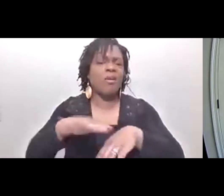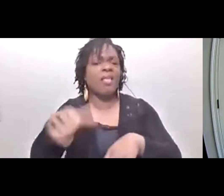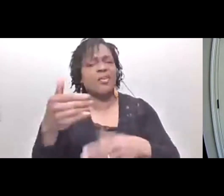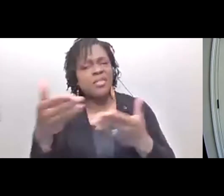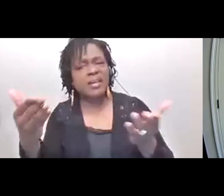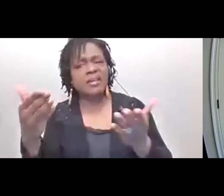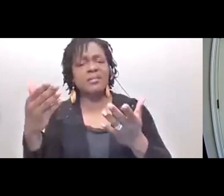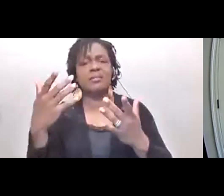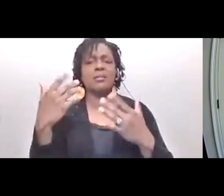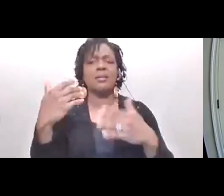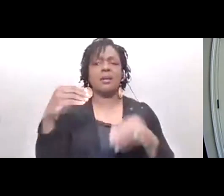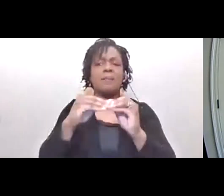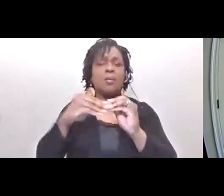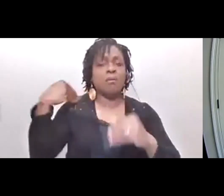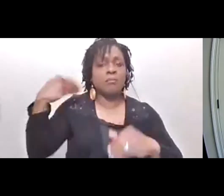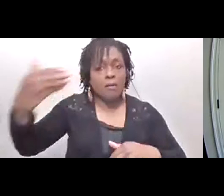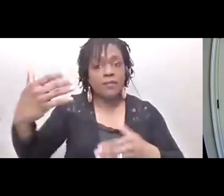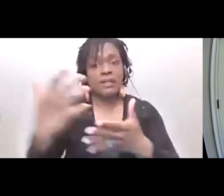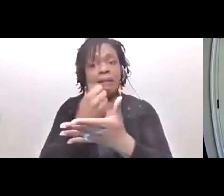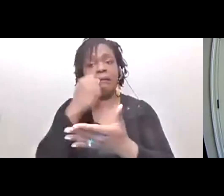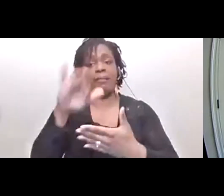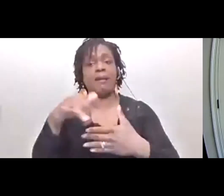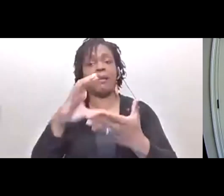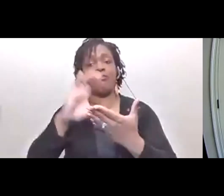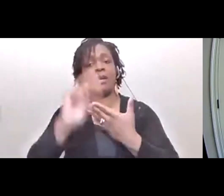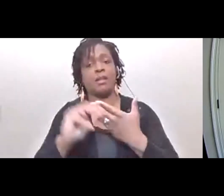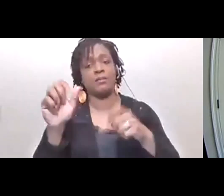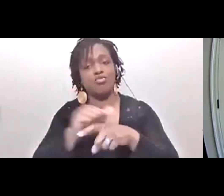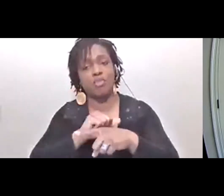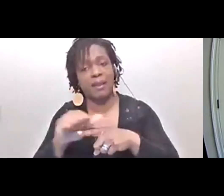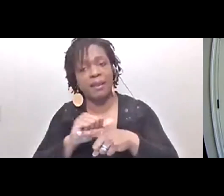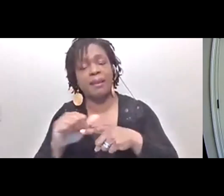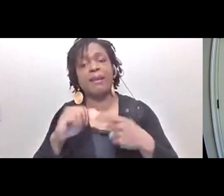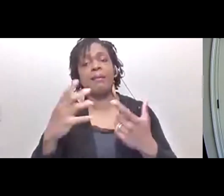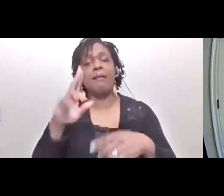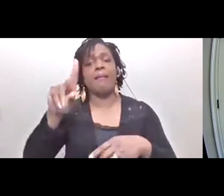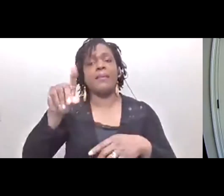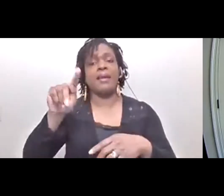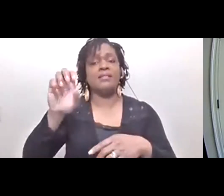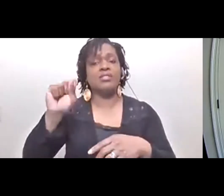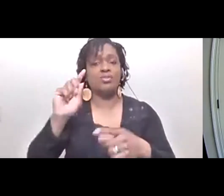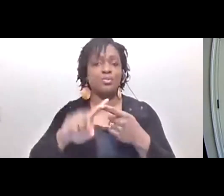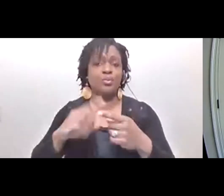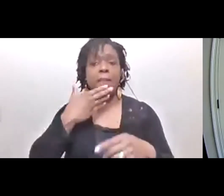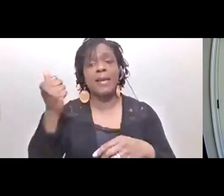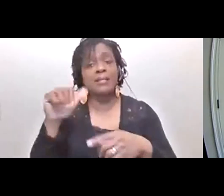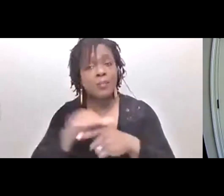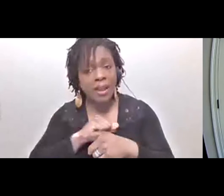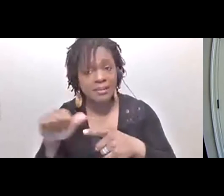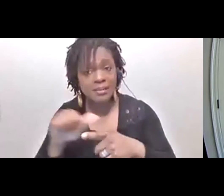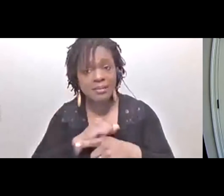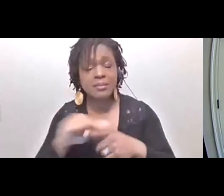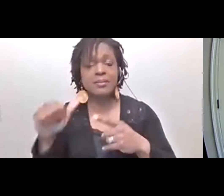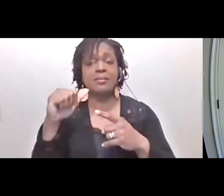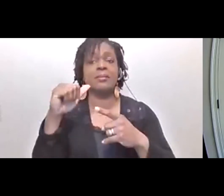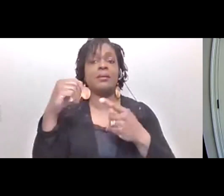more often receiving the curriculum training, updates to best practices, other things like that, that we're just